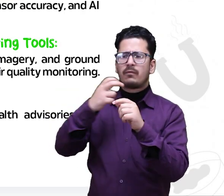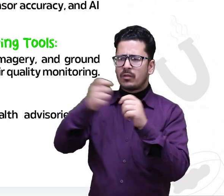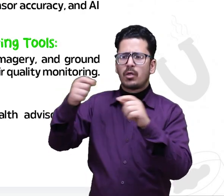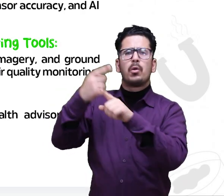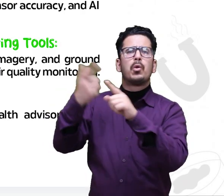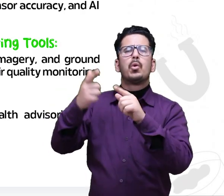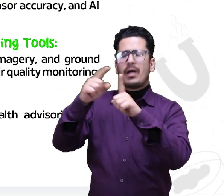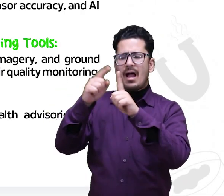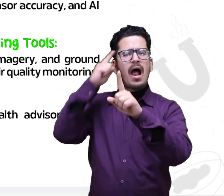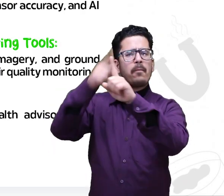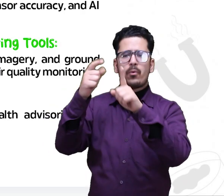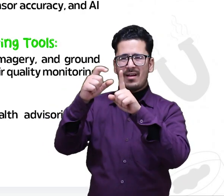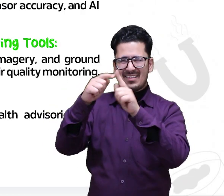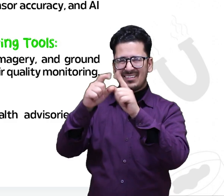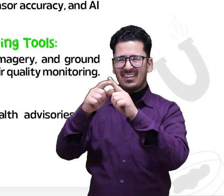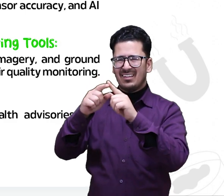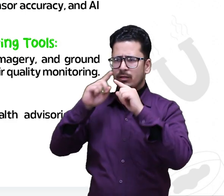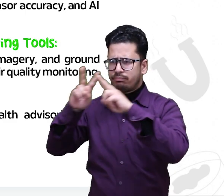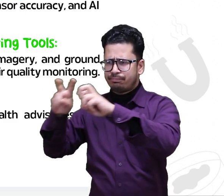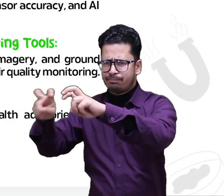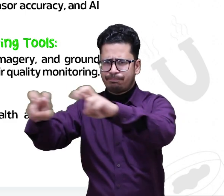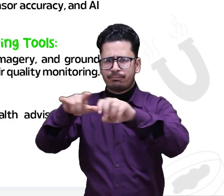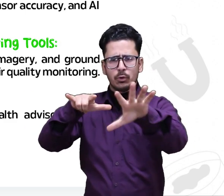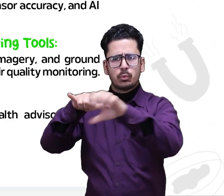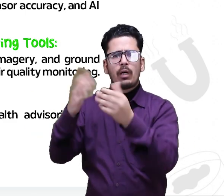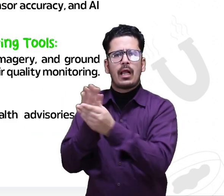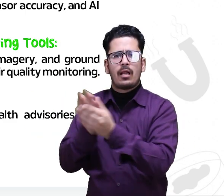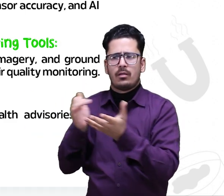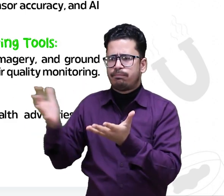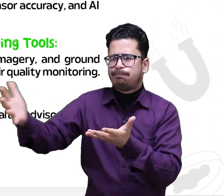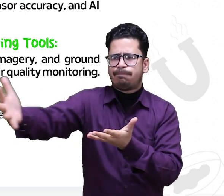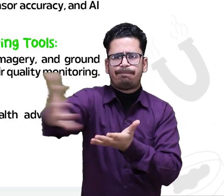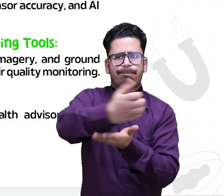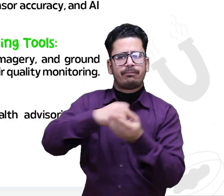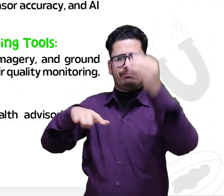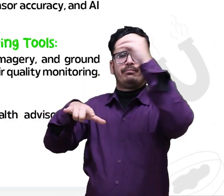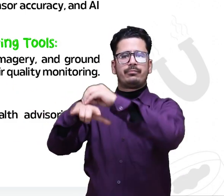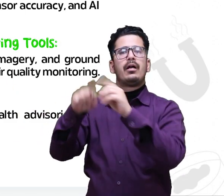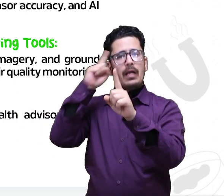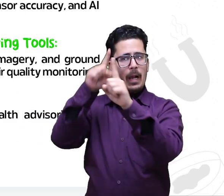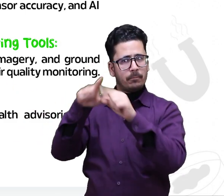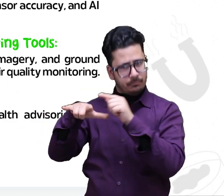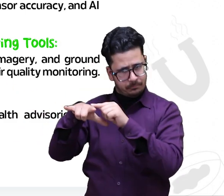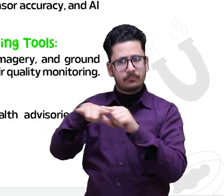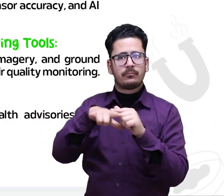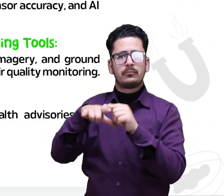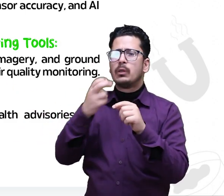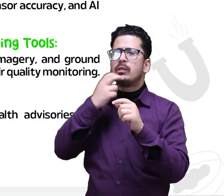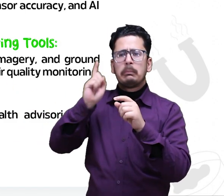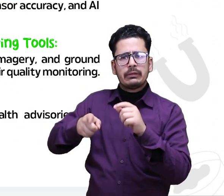Looking ahead, the future of drone-based monitoring is very promising. With